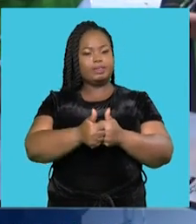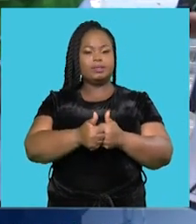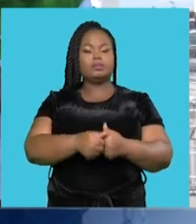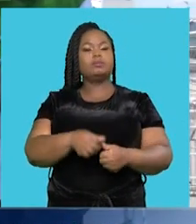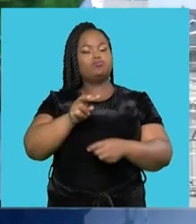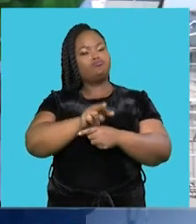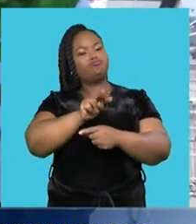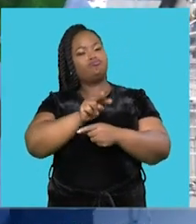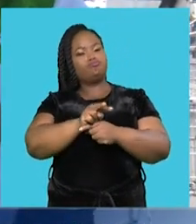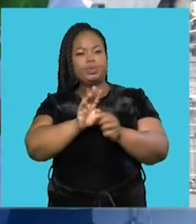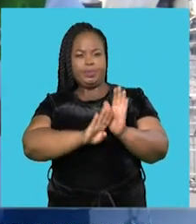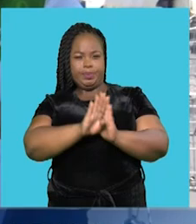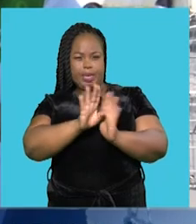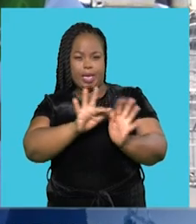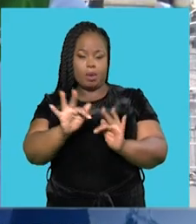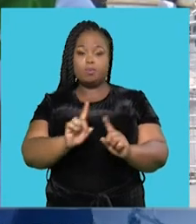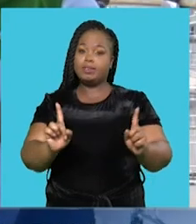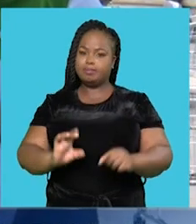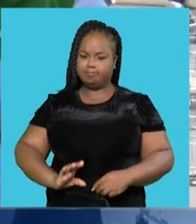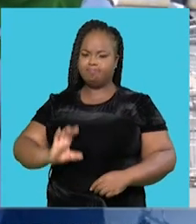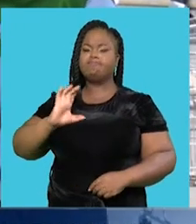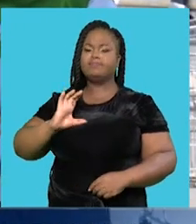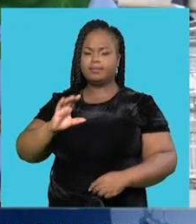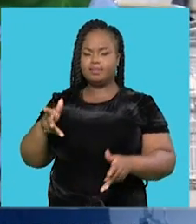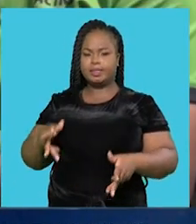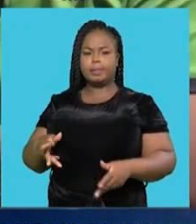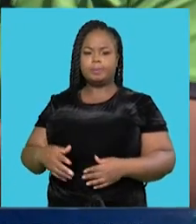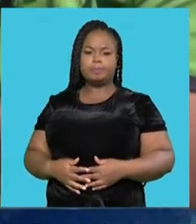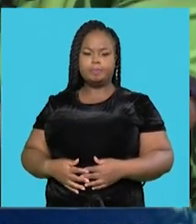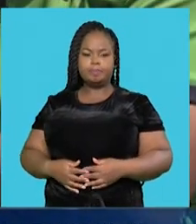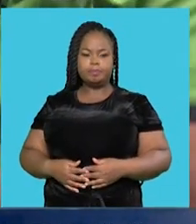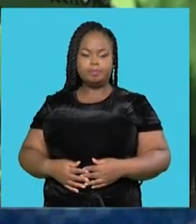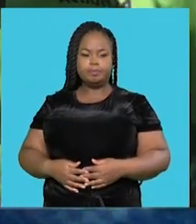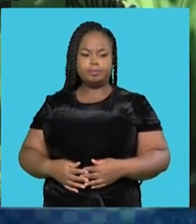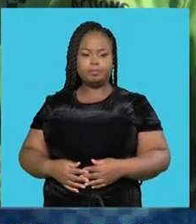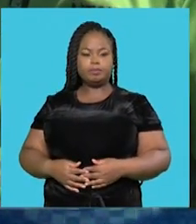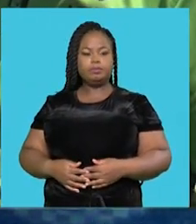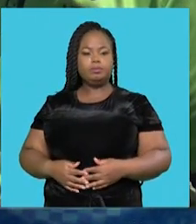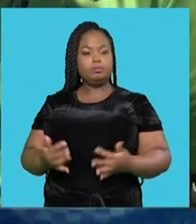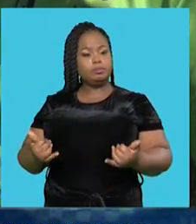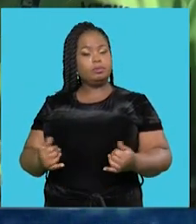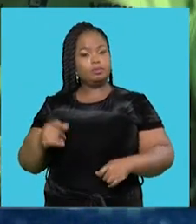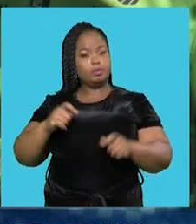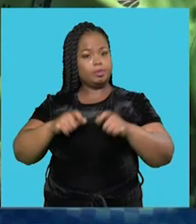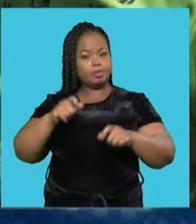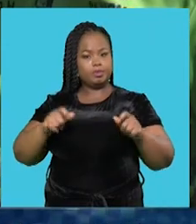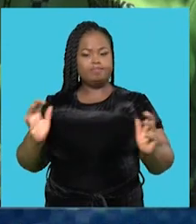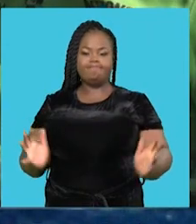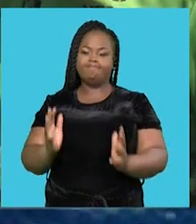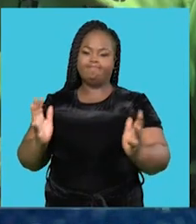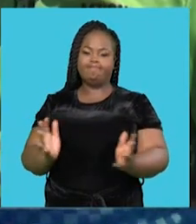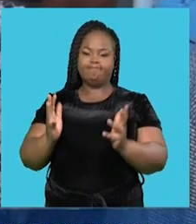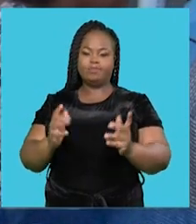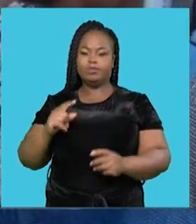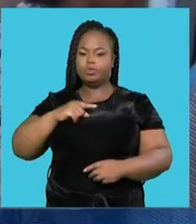will monitor their progress, but we're confident of a victory ultimately. Kgothaletso setšhabeng ke go tswa ka magalo go